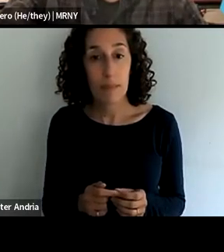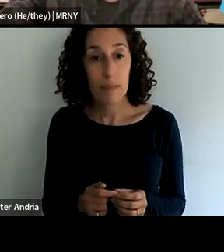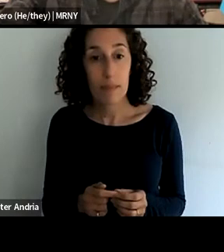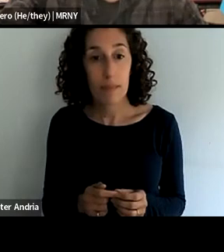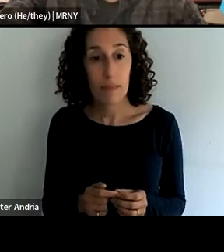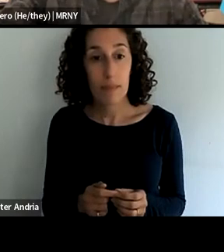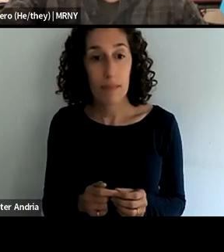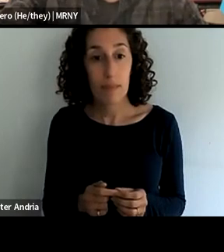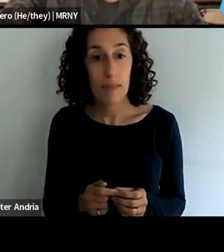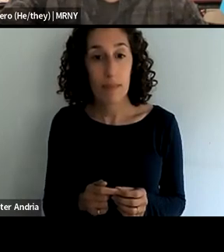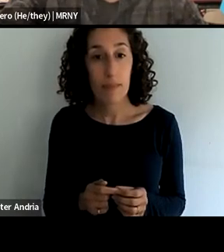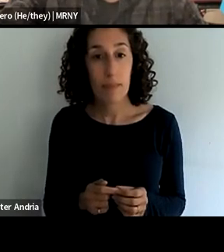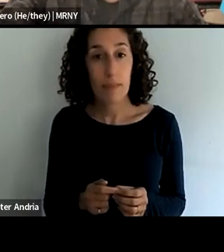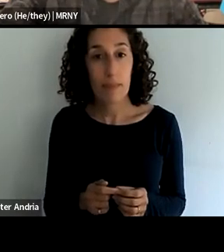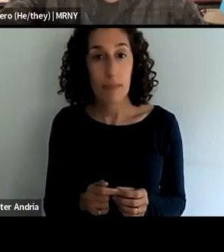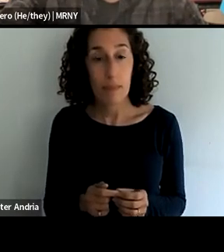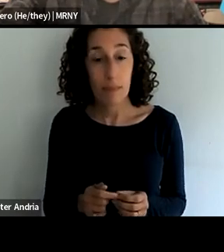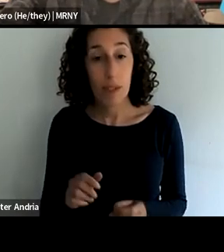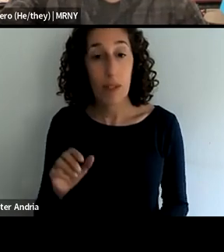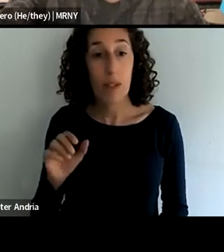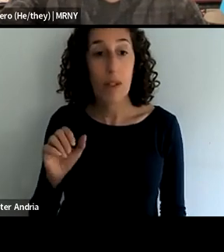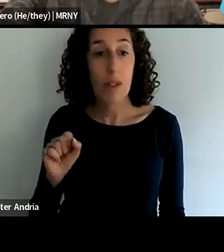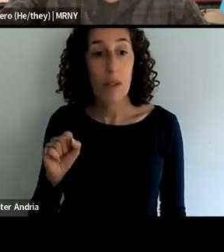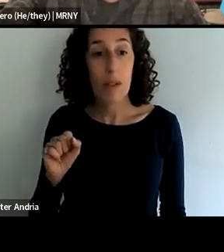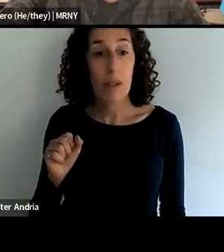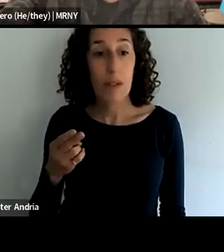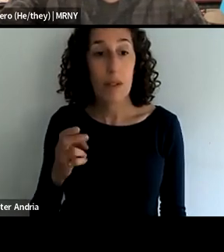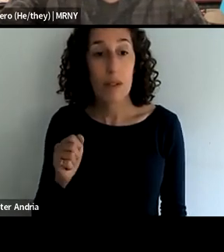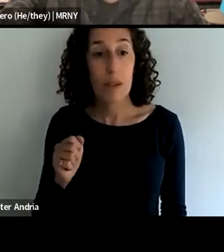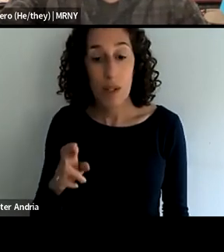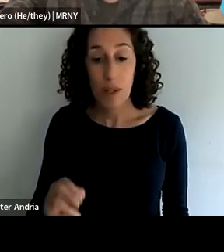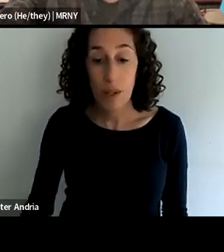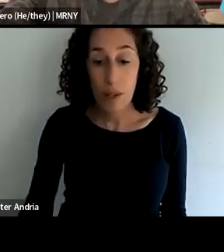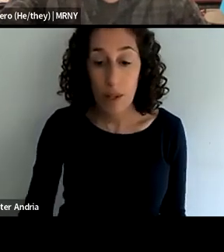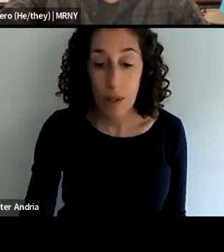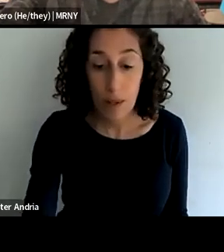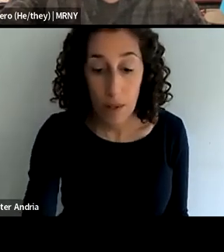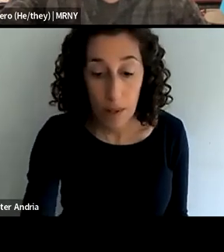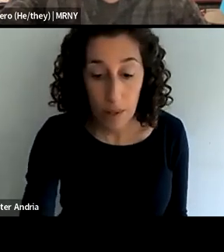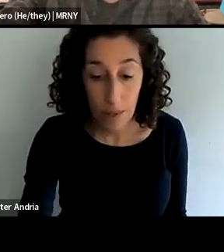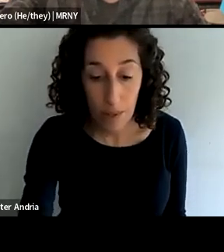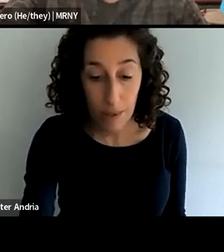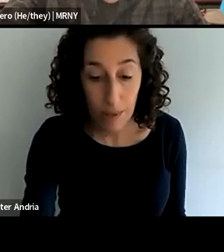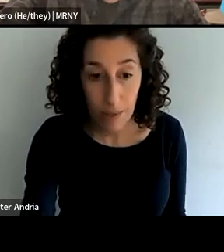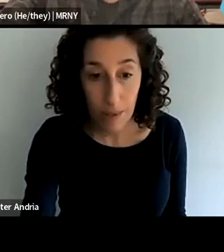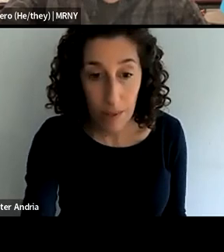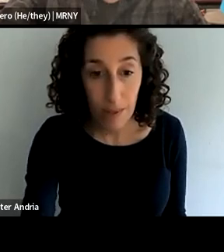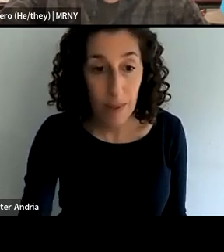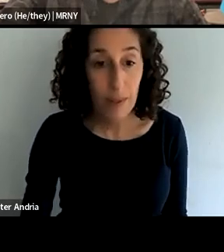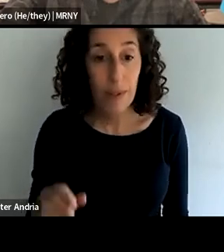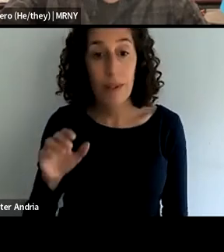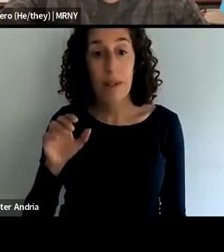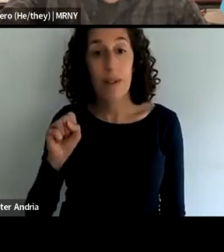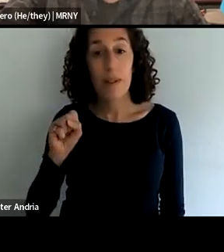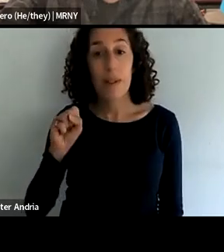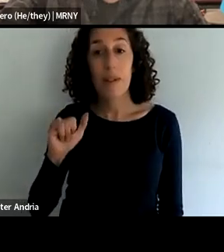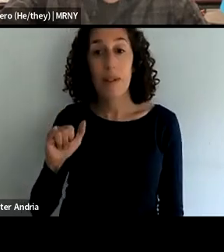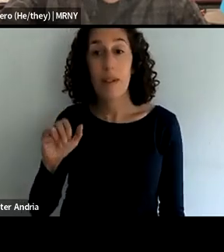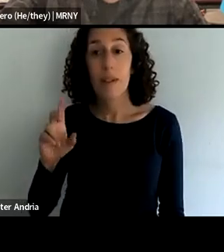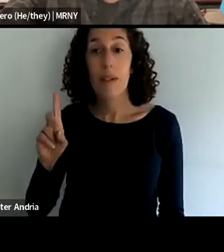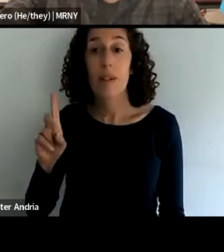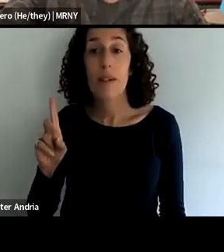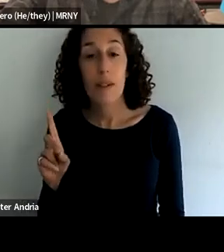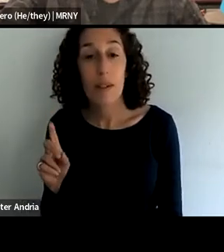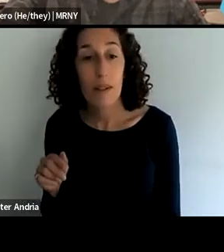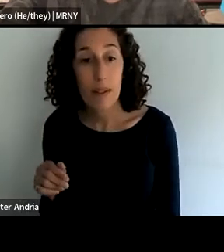Sure, Sydney, anything you want to add for our, I feel like Sherry, you're so close to being youth yourself, but you have so much wisdom that.